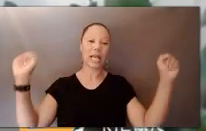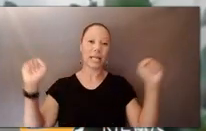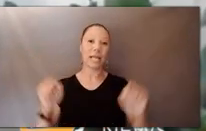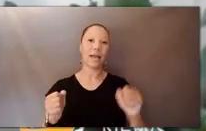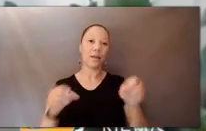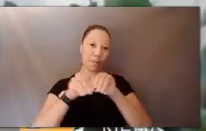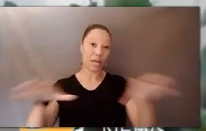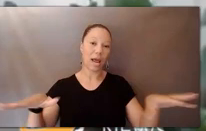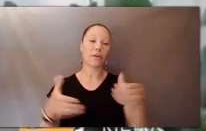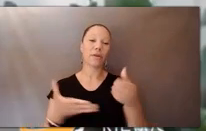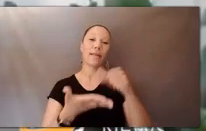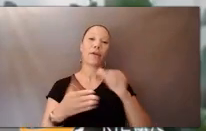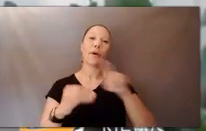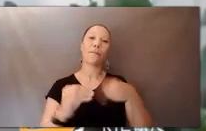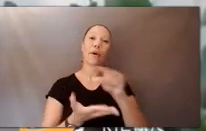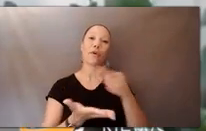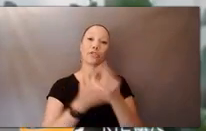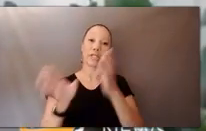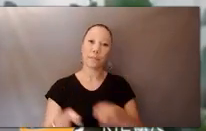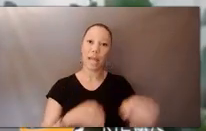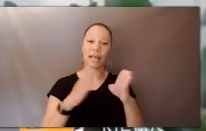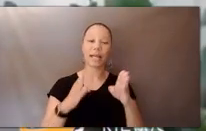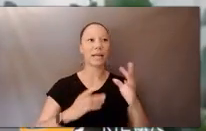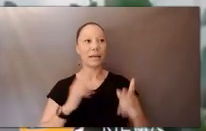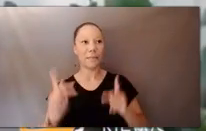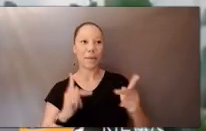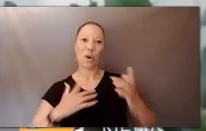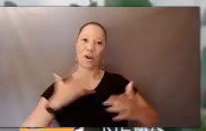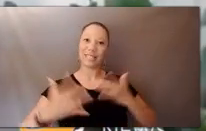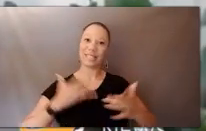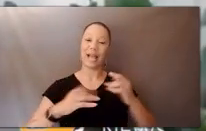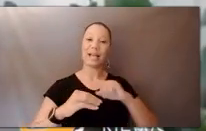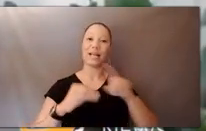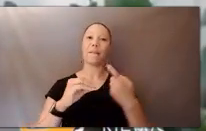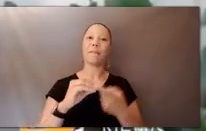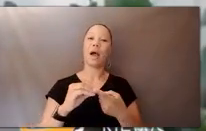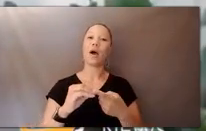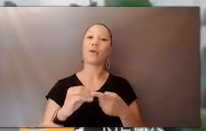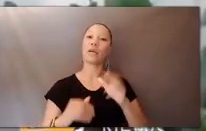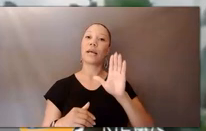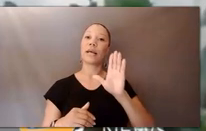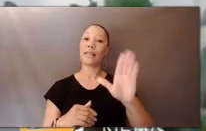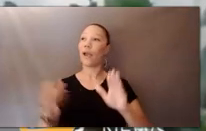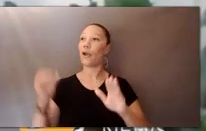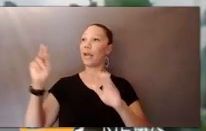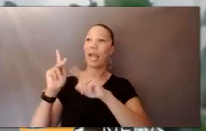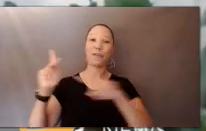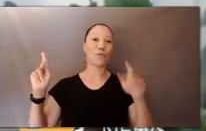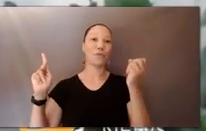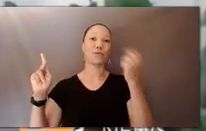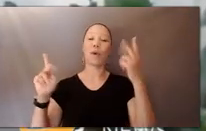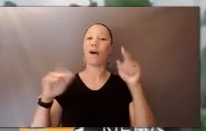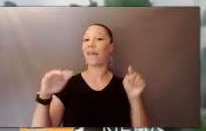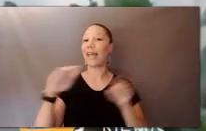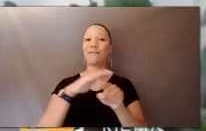graduation plan, and I think a lot of people are excited now that, their whole K through 12